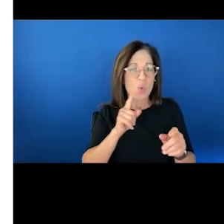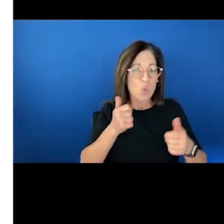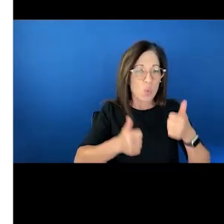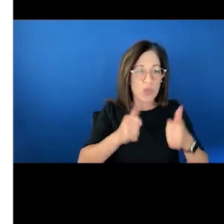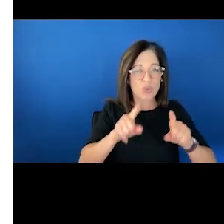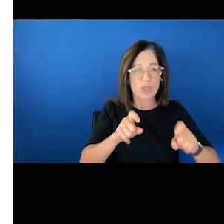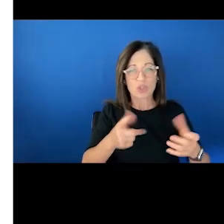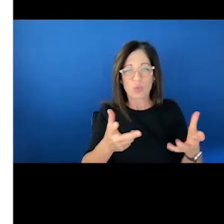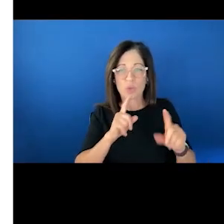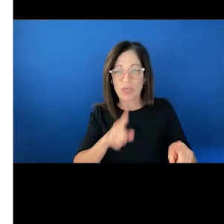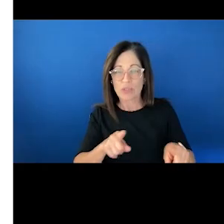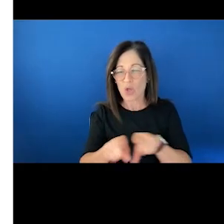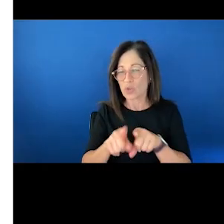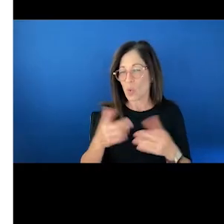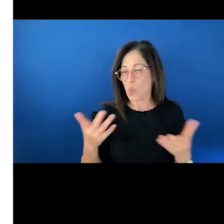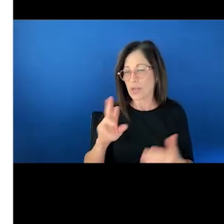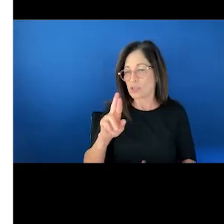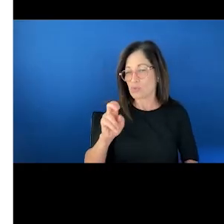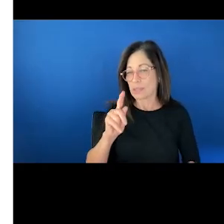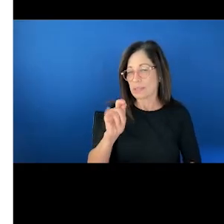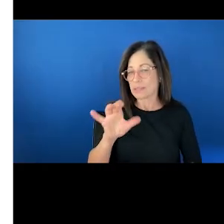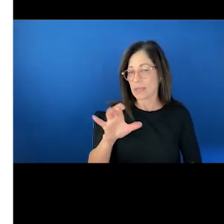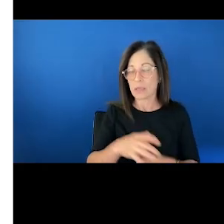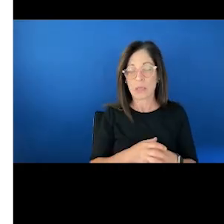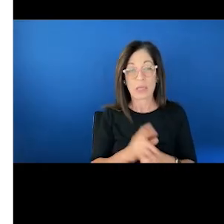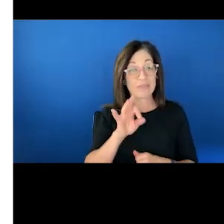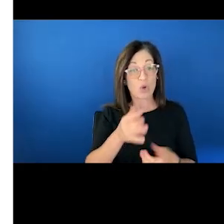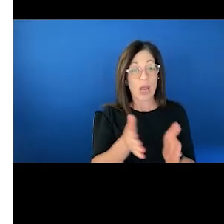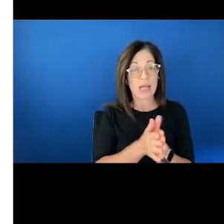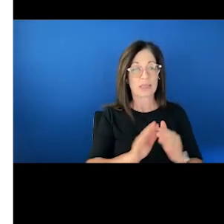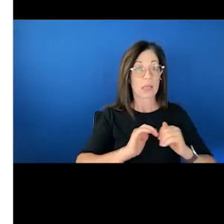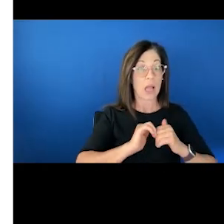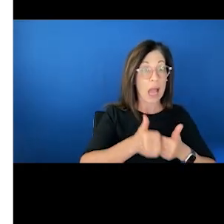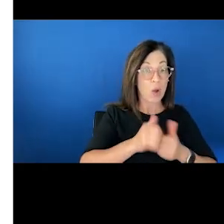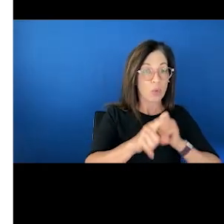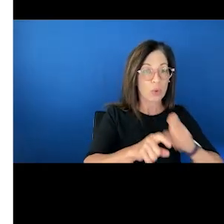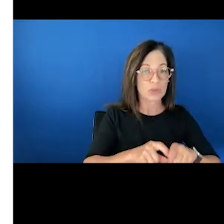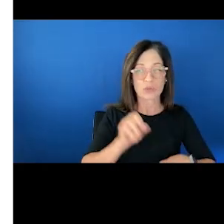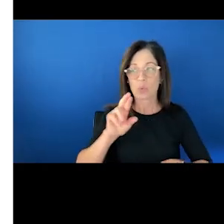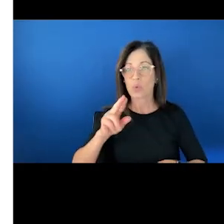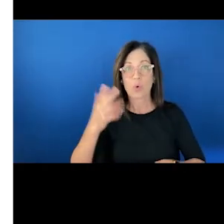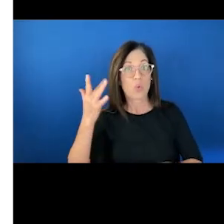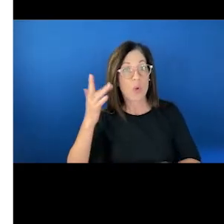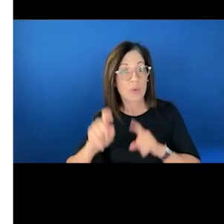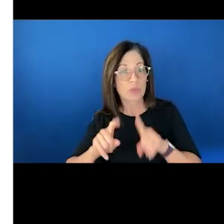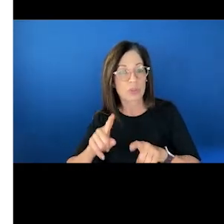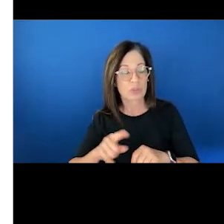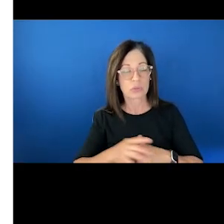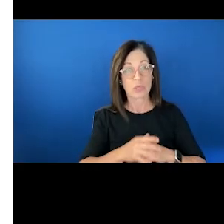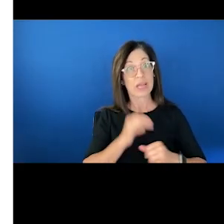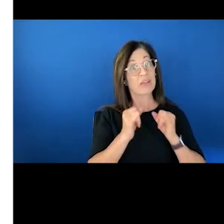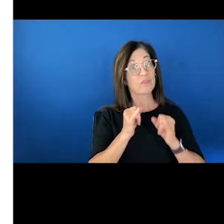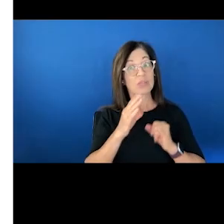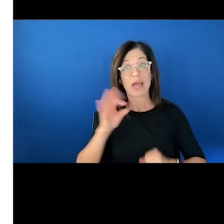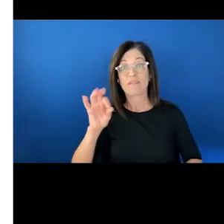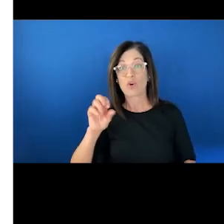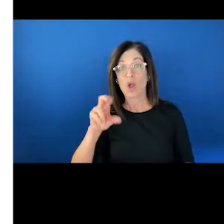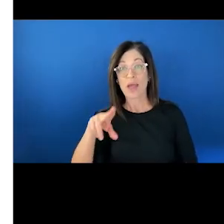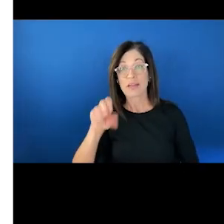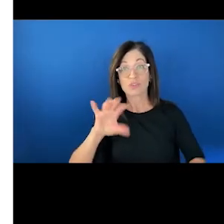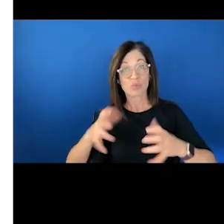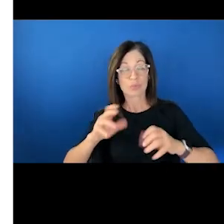what's realistic. If you're asking how or why questions, interviews and focus groups can provide